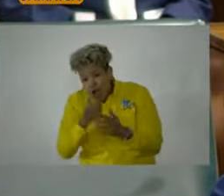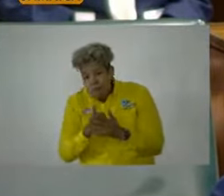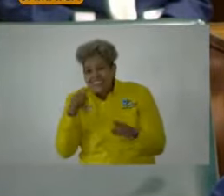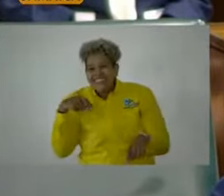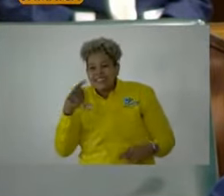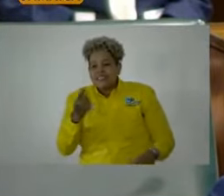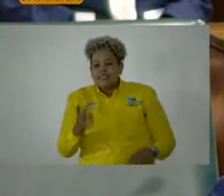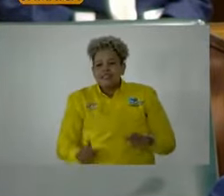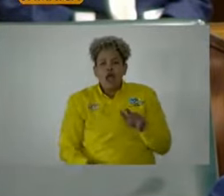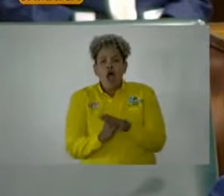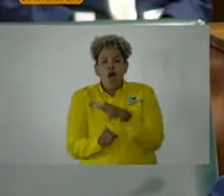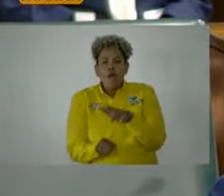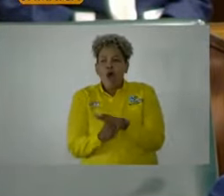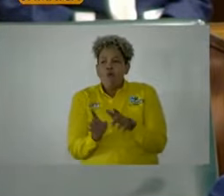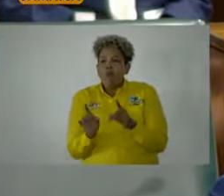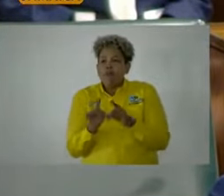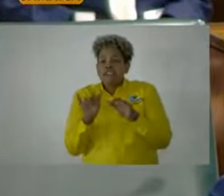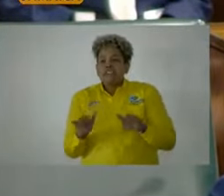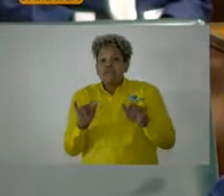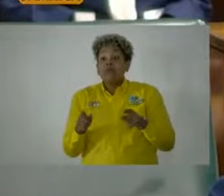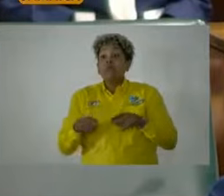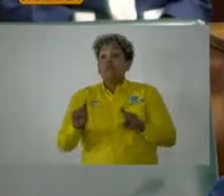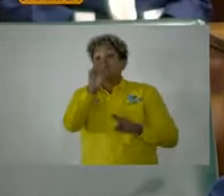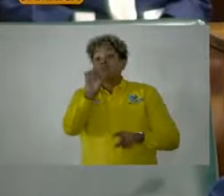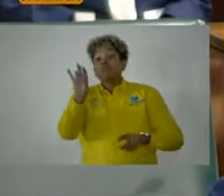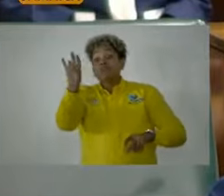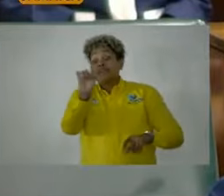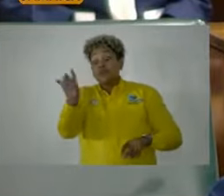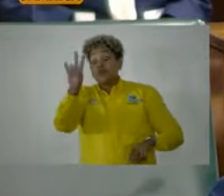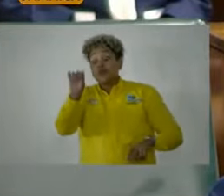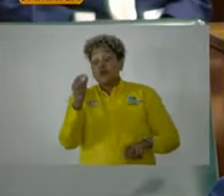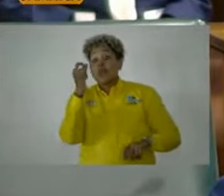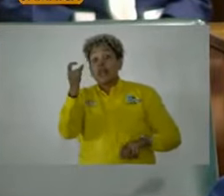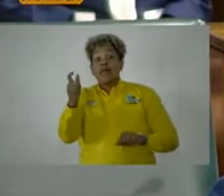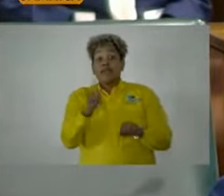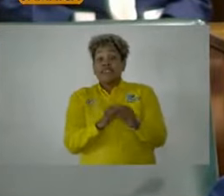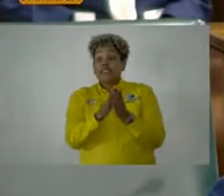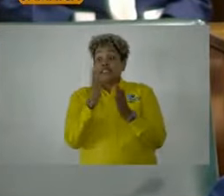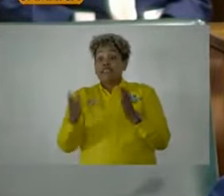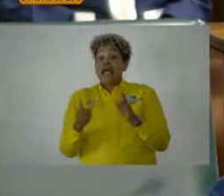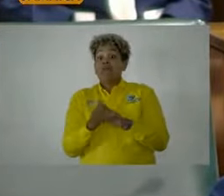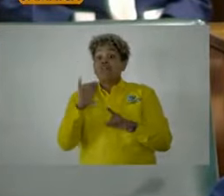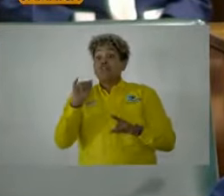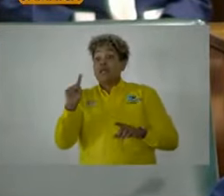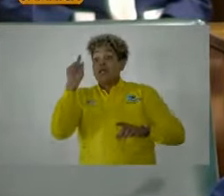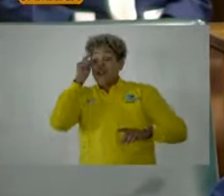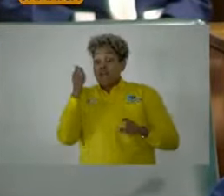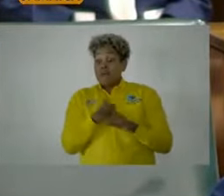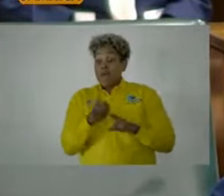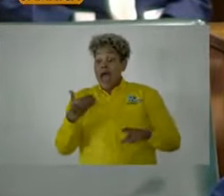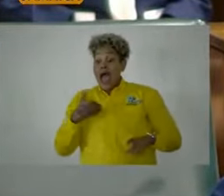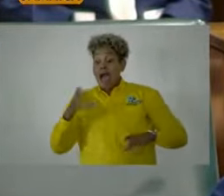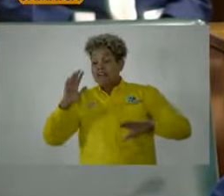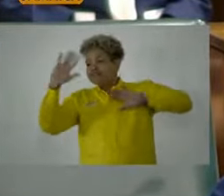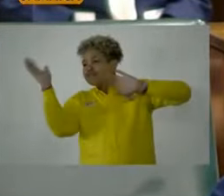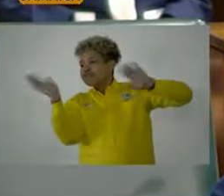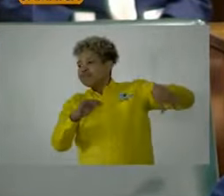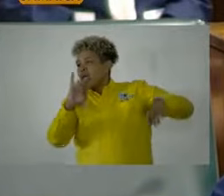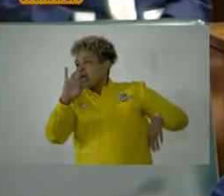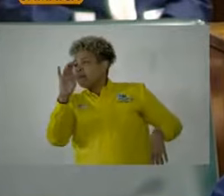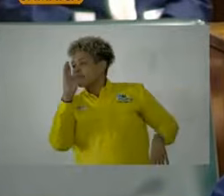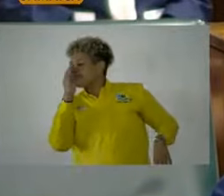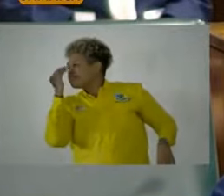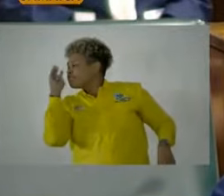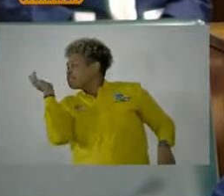since you keep bringing it up, during the 2007 to 2011 period, the JLP government had abandoned the IMF